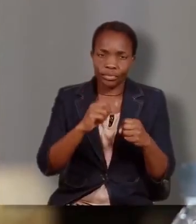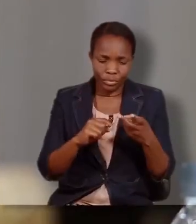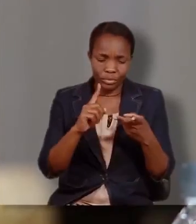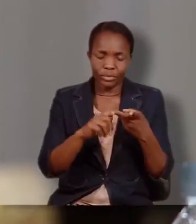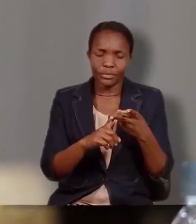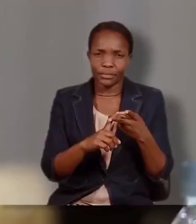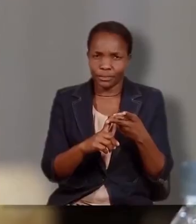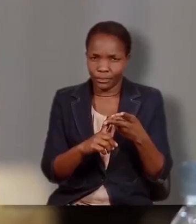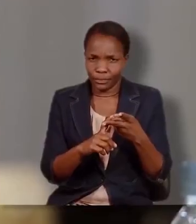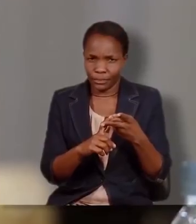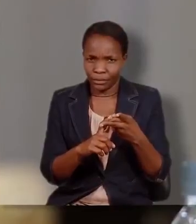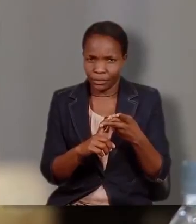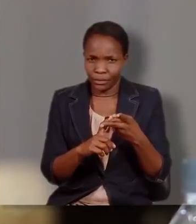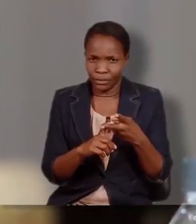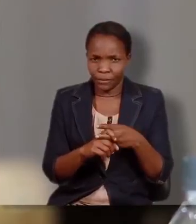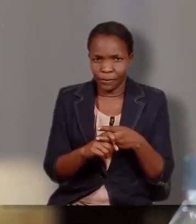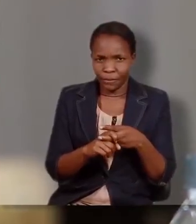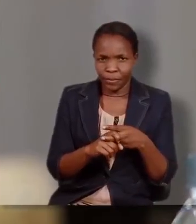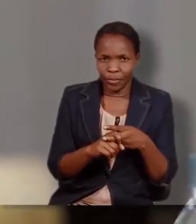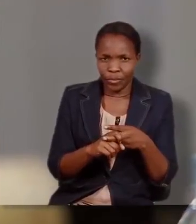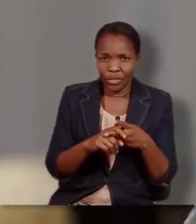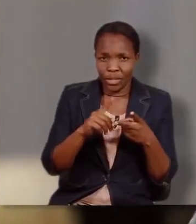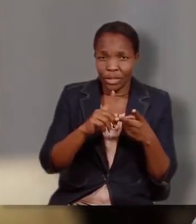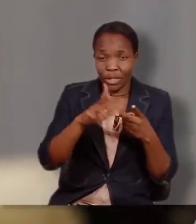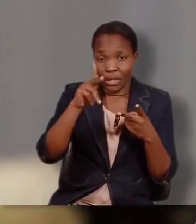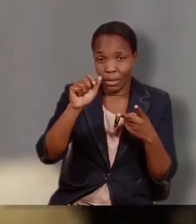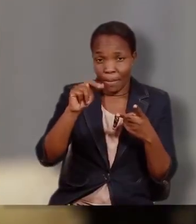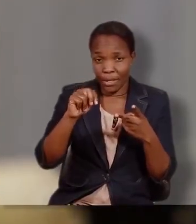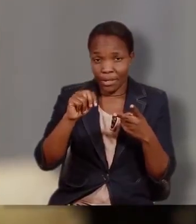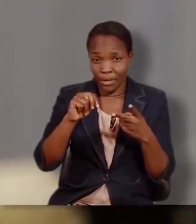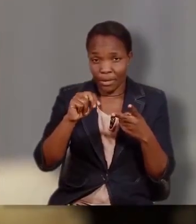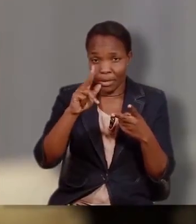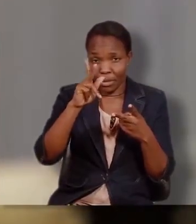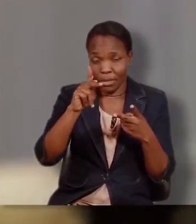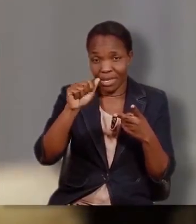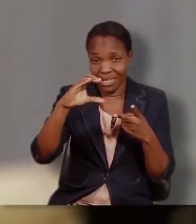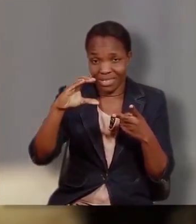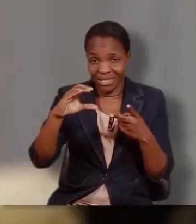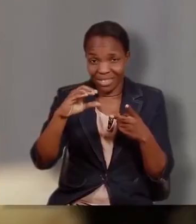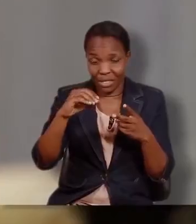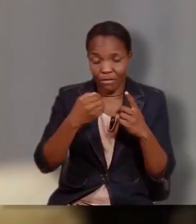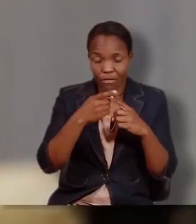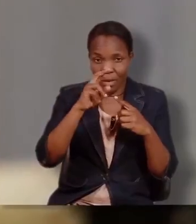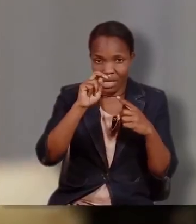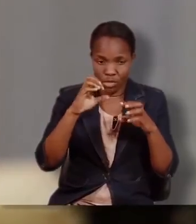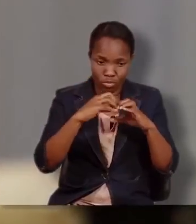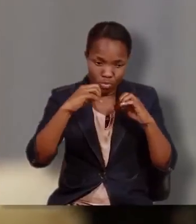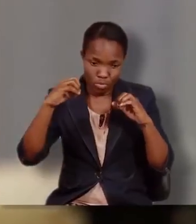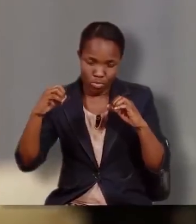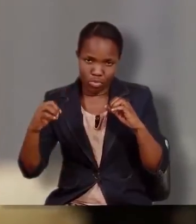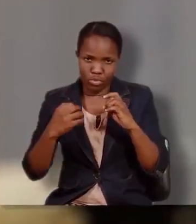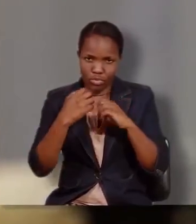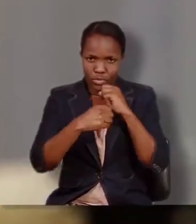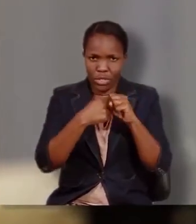The Pan-Africanist Congress, PAC, broke away from the ANC in 1958 and initiated its own